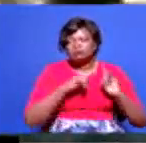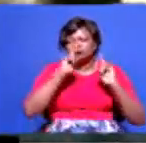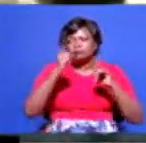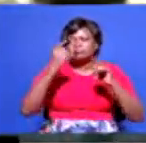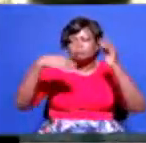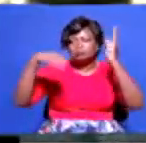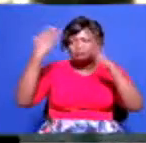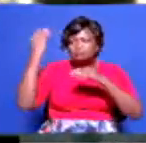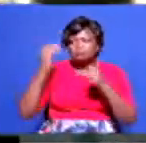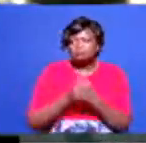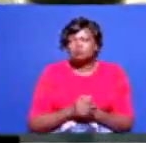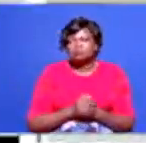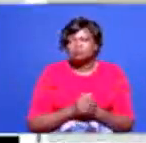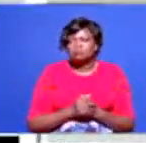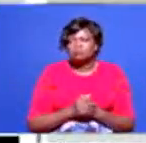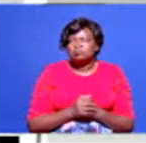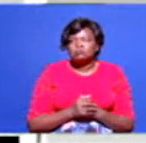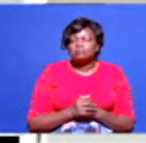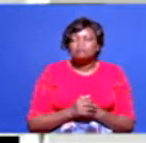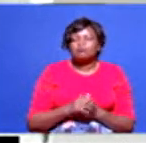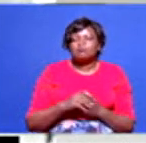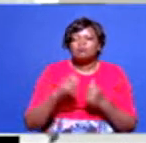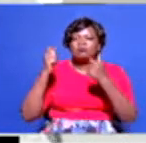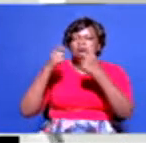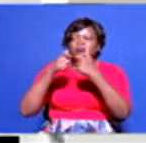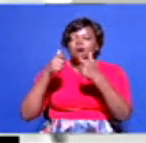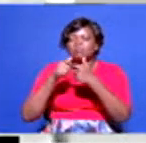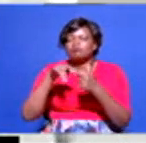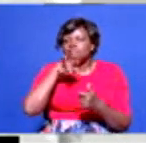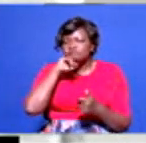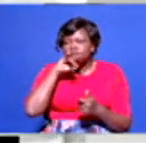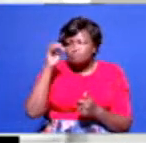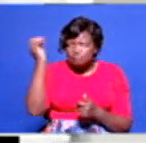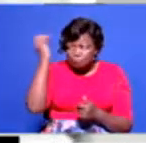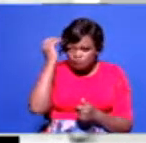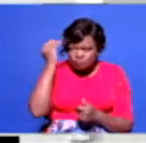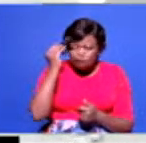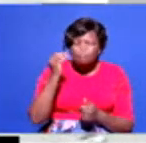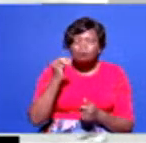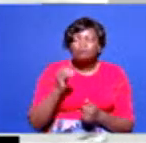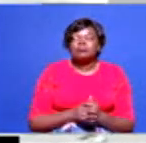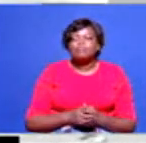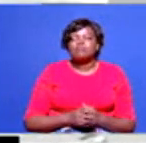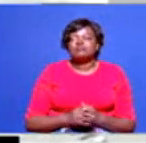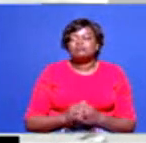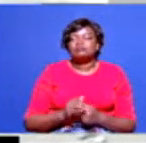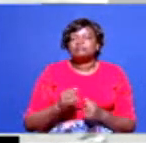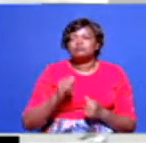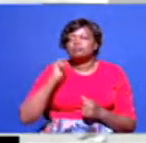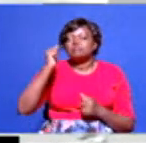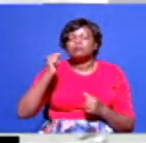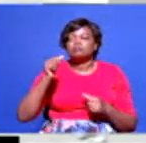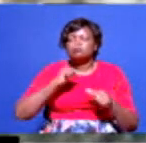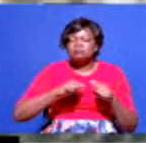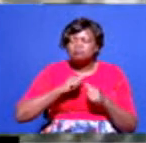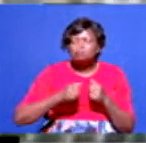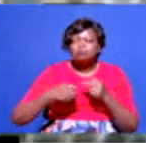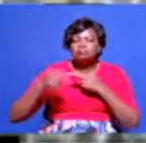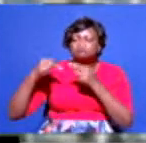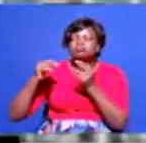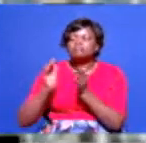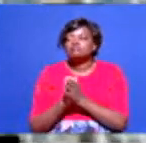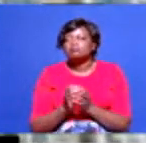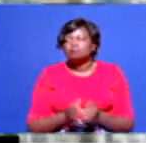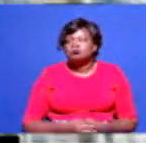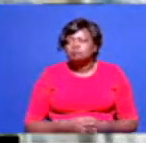University in Kampala, Uganda, to study economics, history, and political science. His academic brilliance